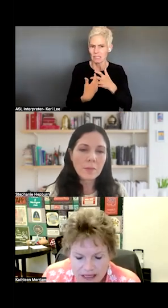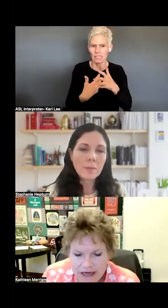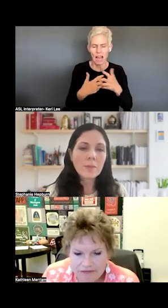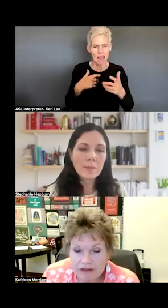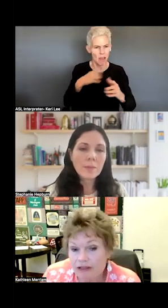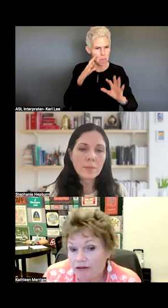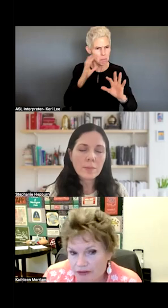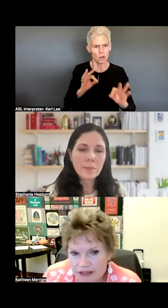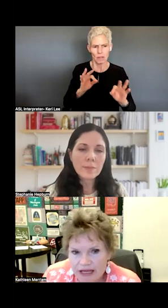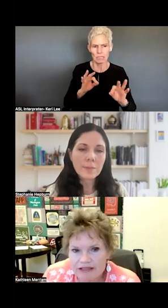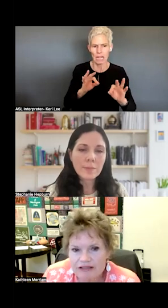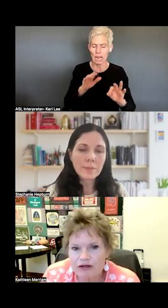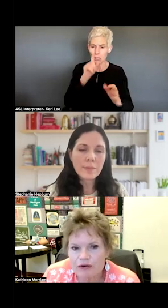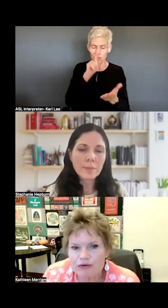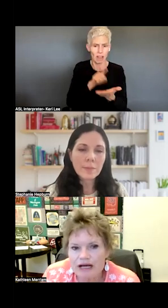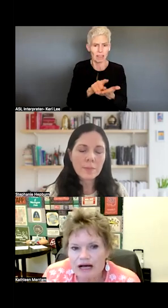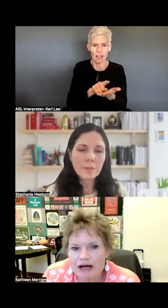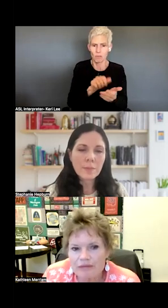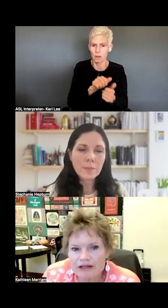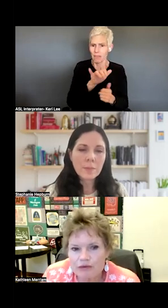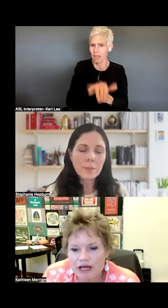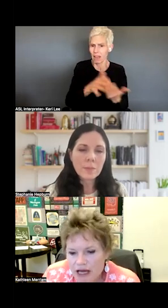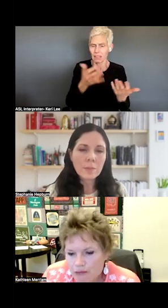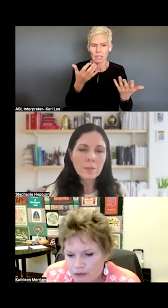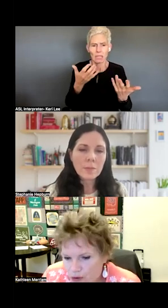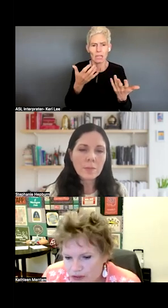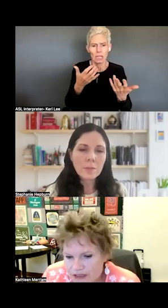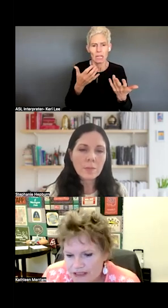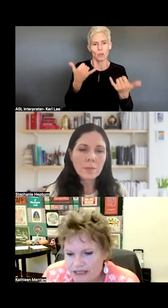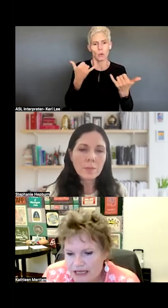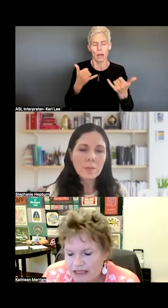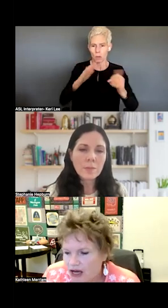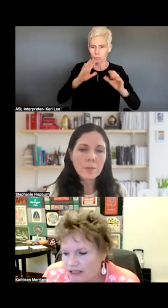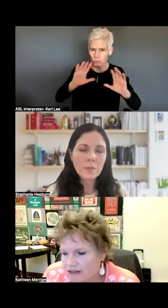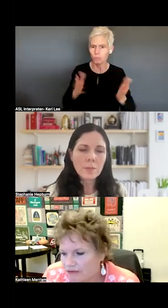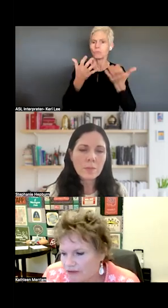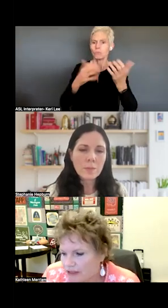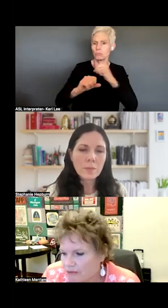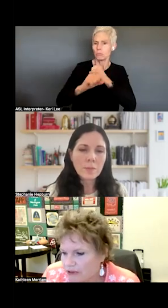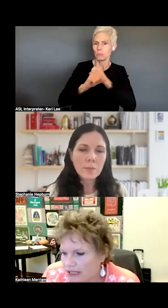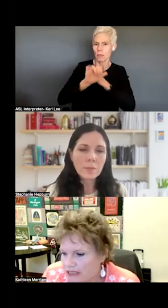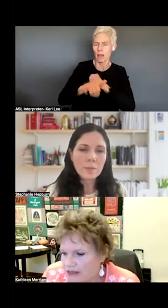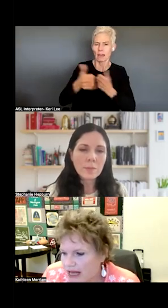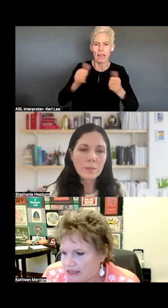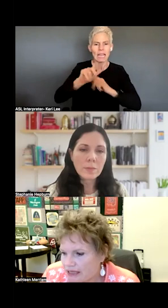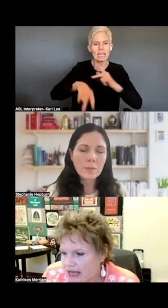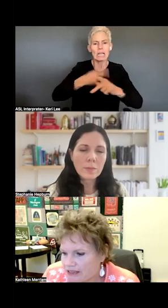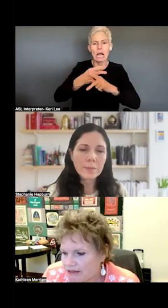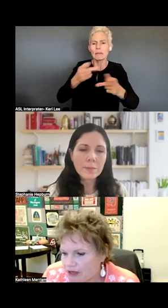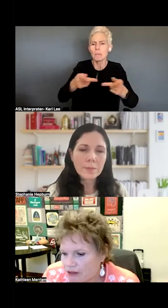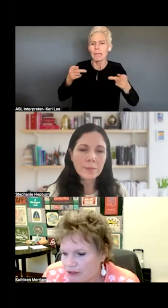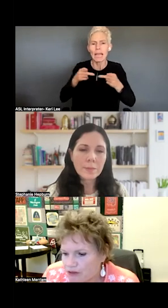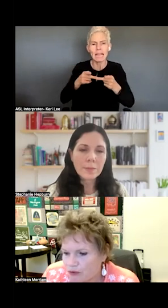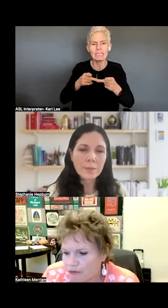ideal. And I fell in love with it. And so that's what I now promote, is any kind of place that has